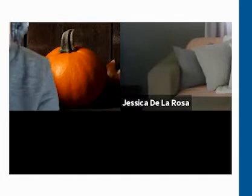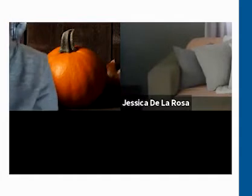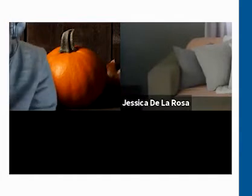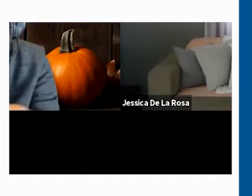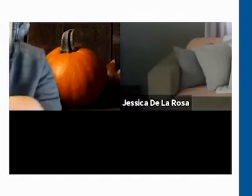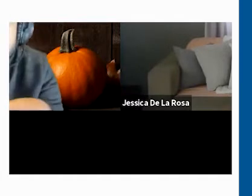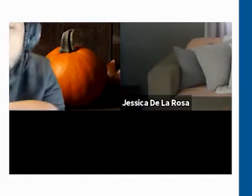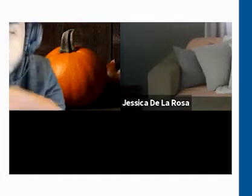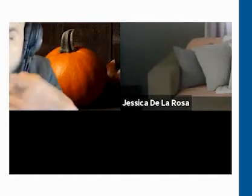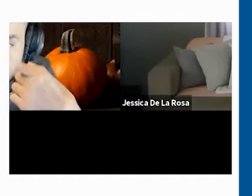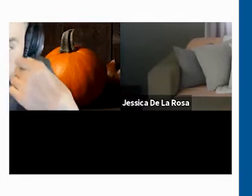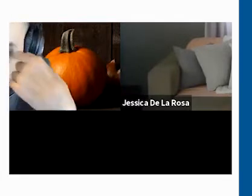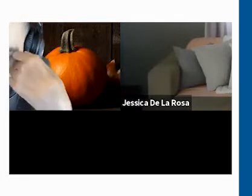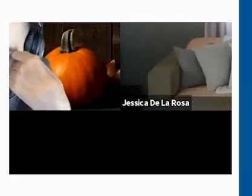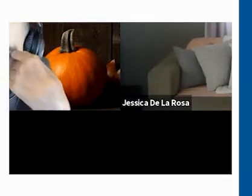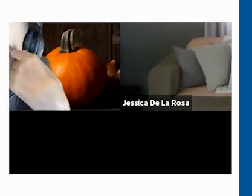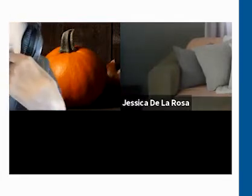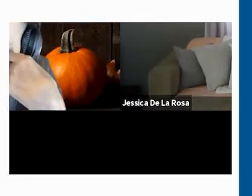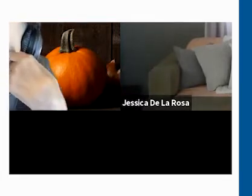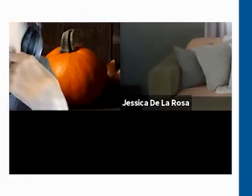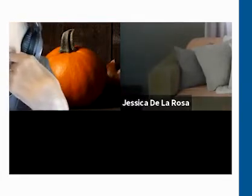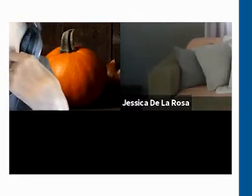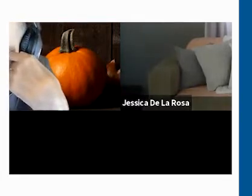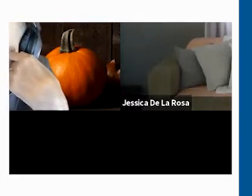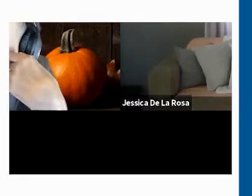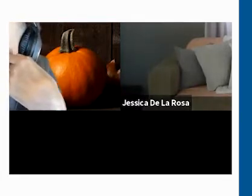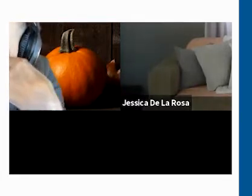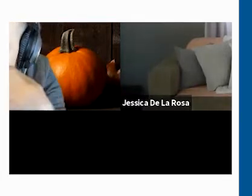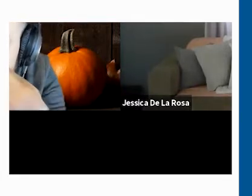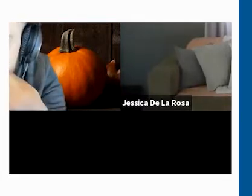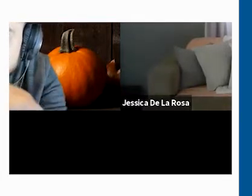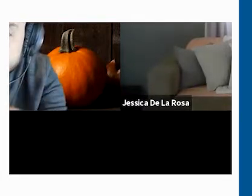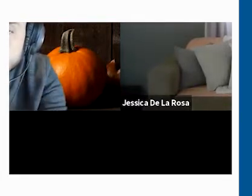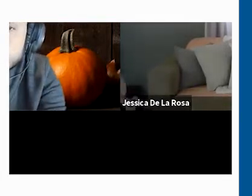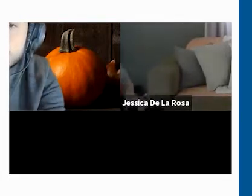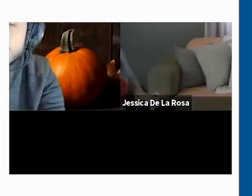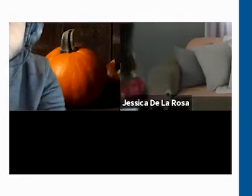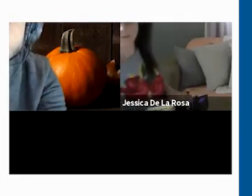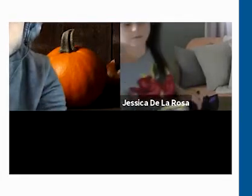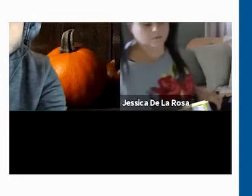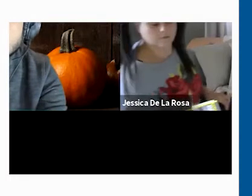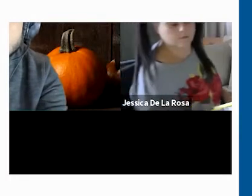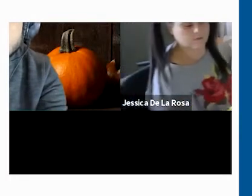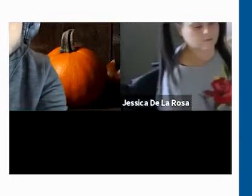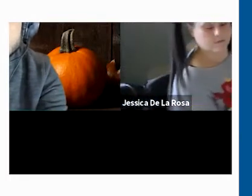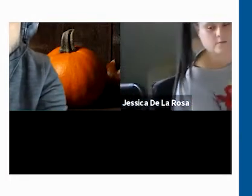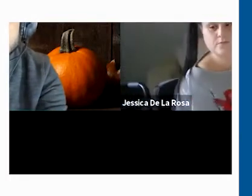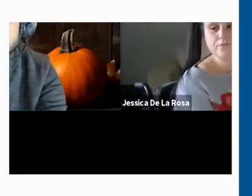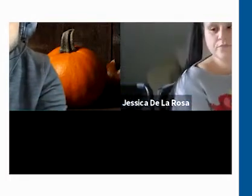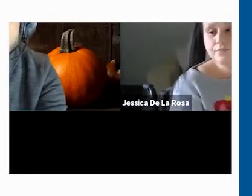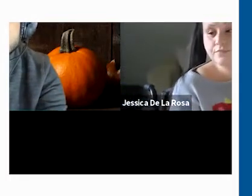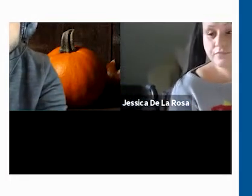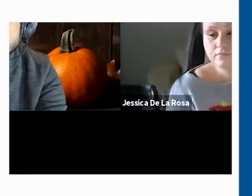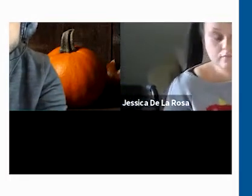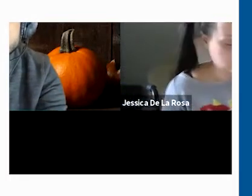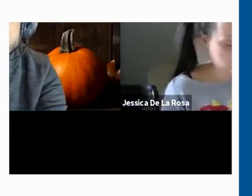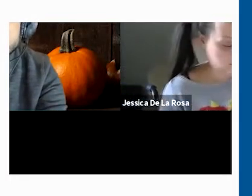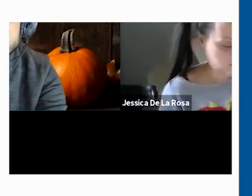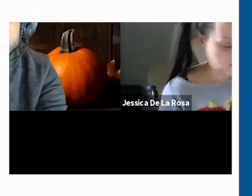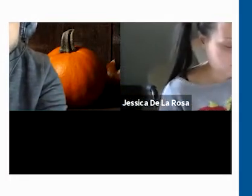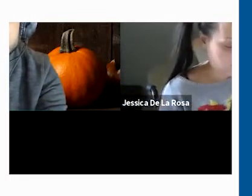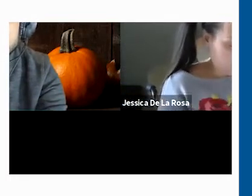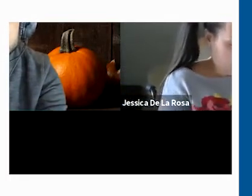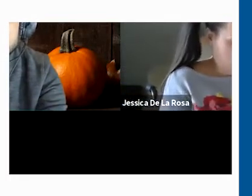and are the lower lying areas. So the Hurricane Evacuation Zone Finder, it will tell you what zone you live in,